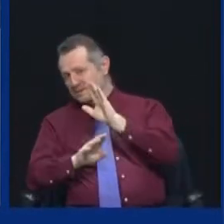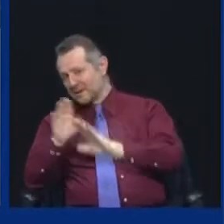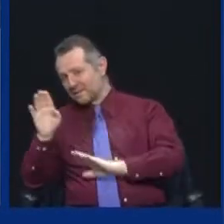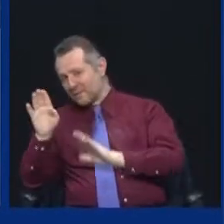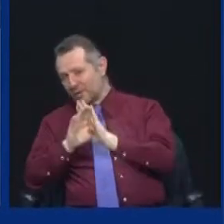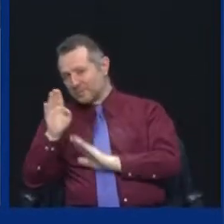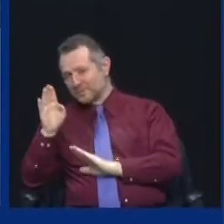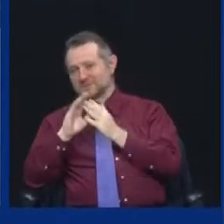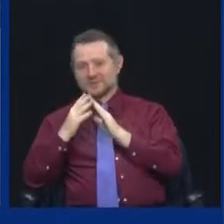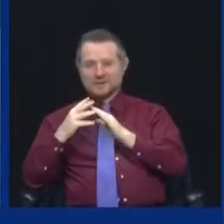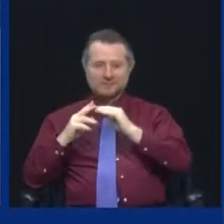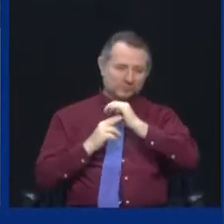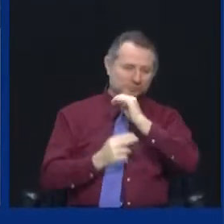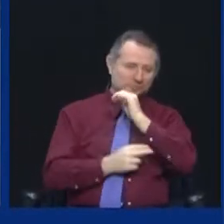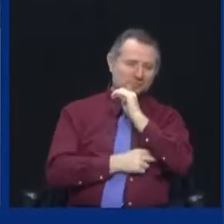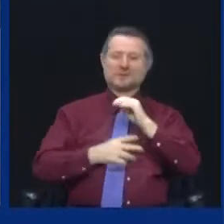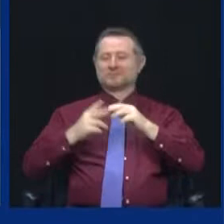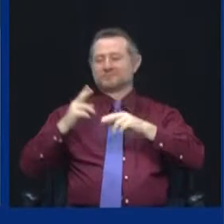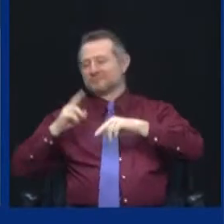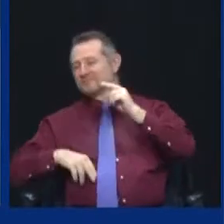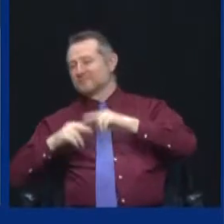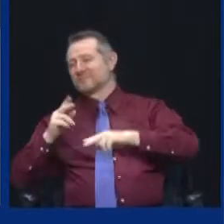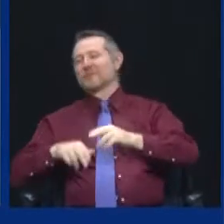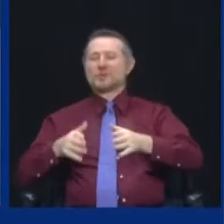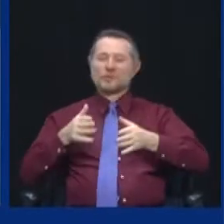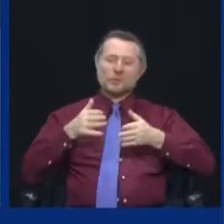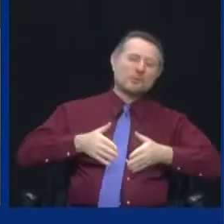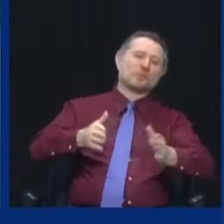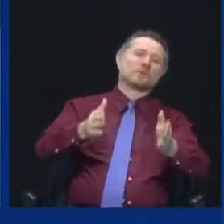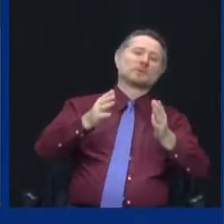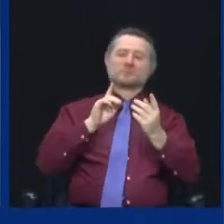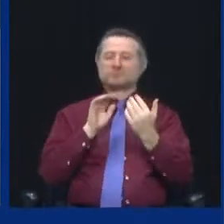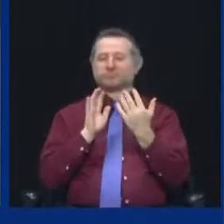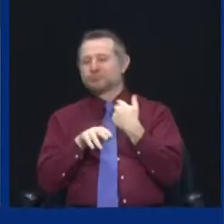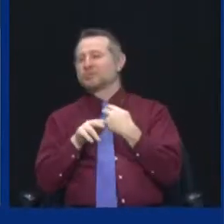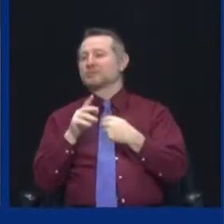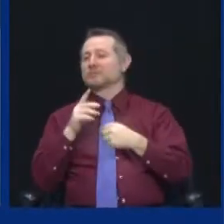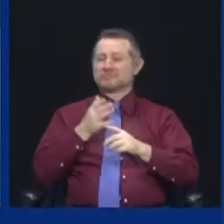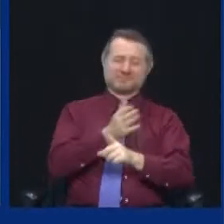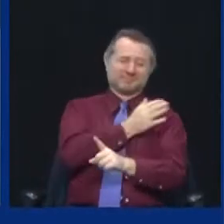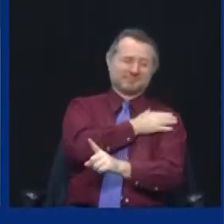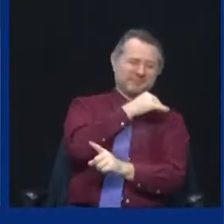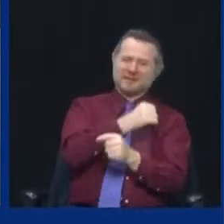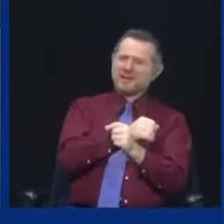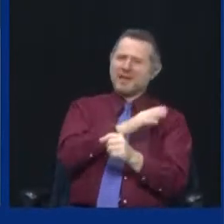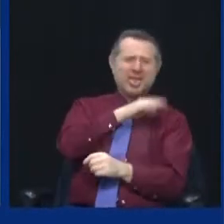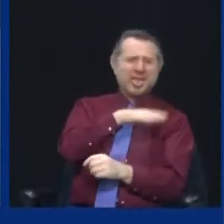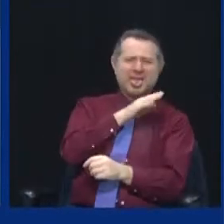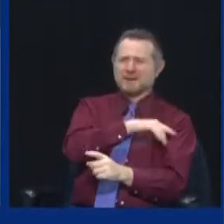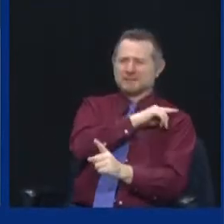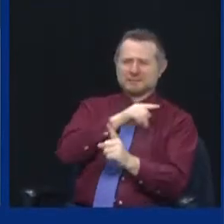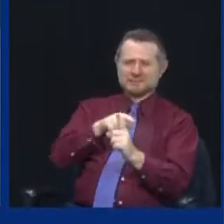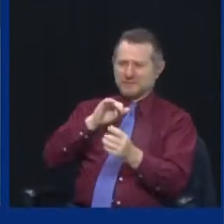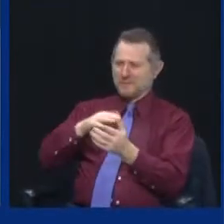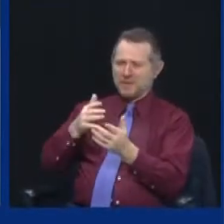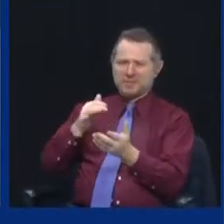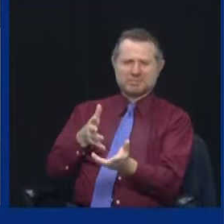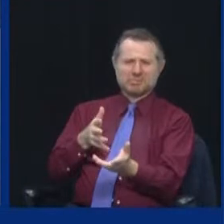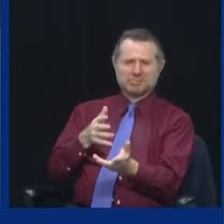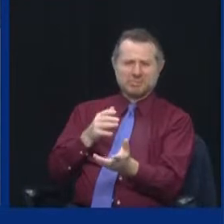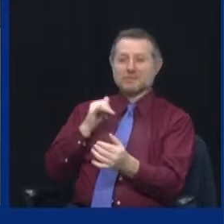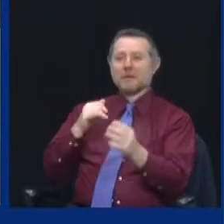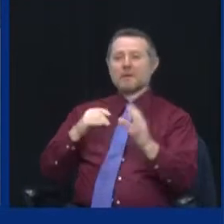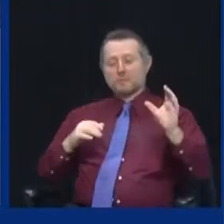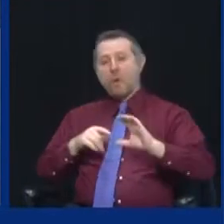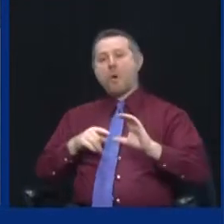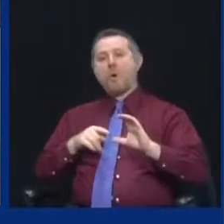no federal government has done in 50 years. Fact. You have a state government that